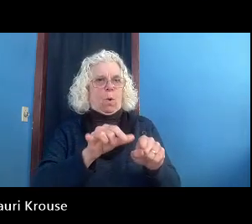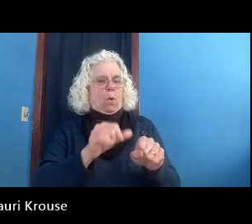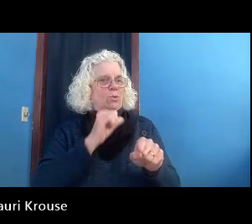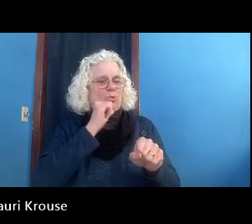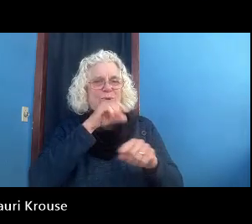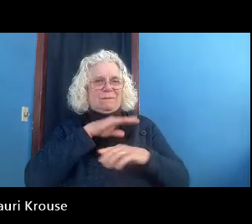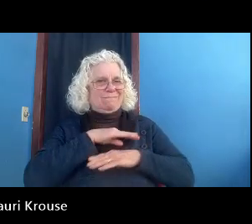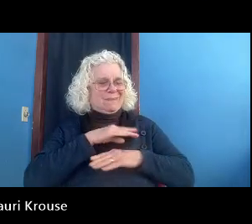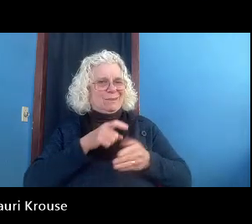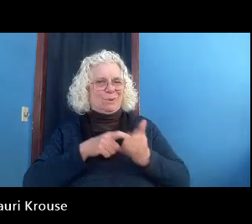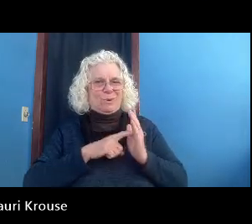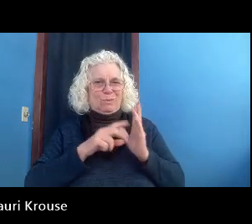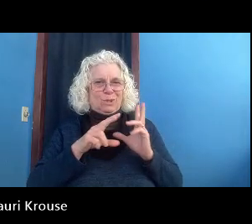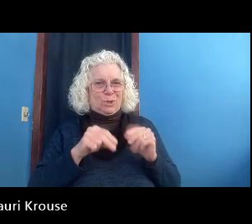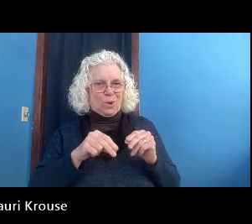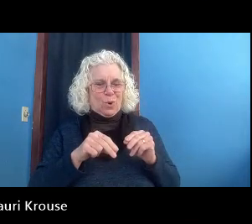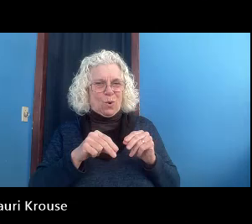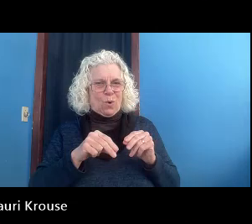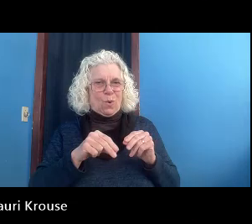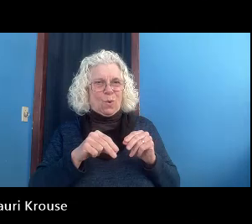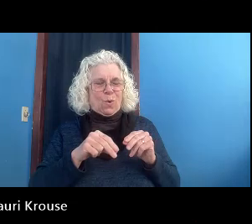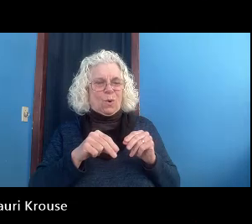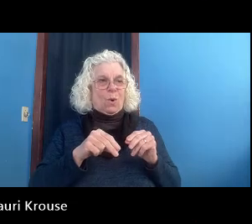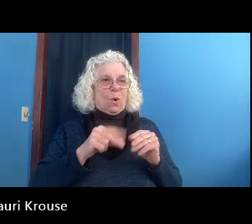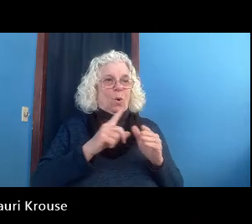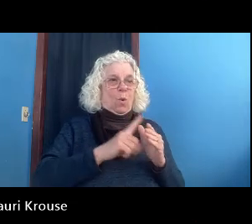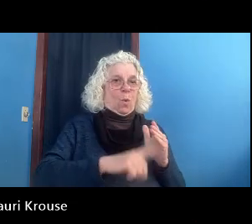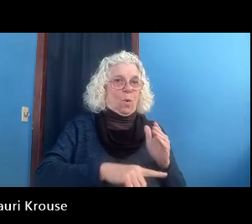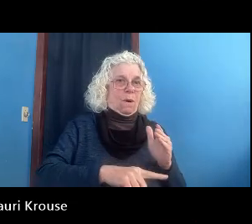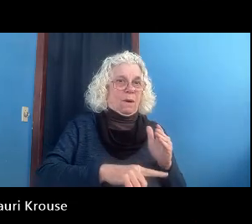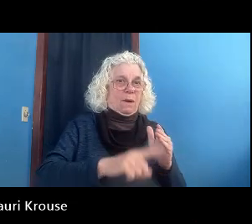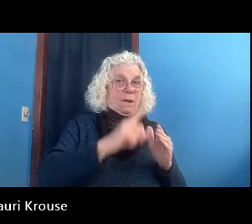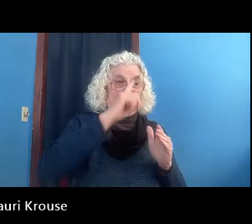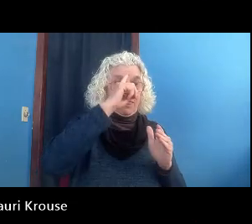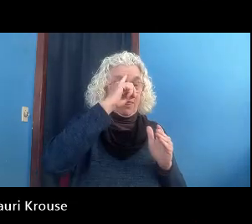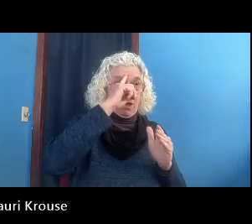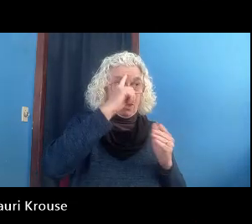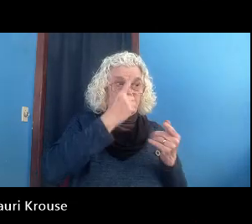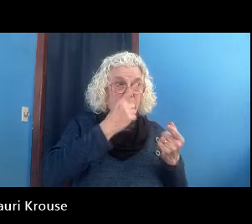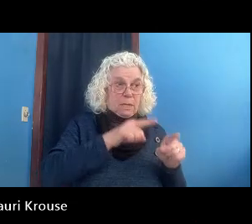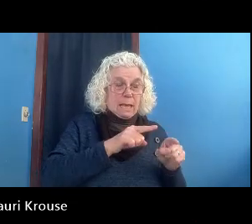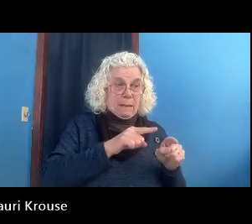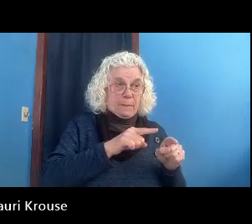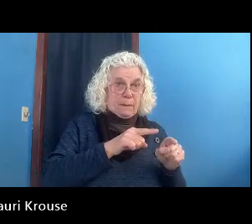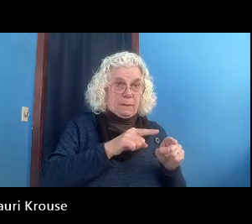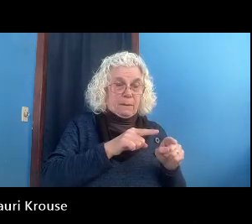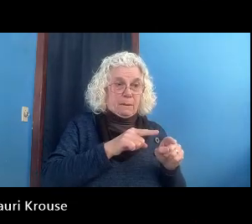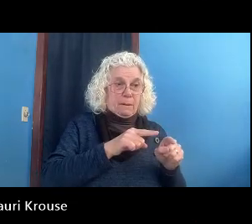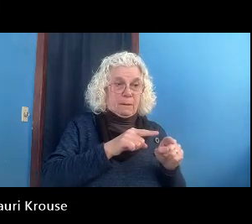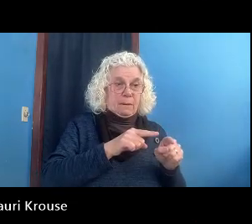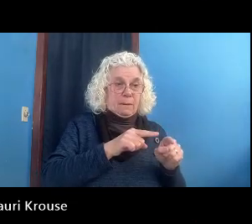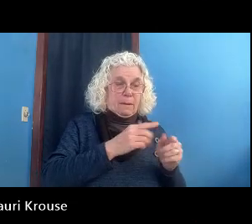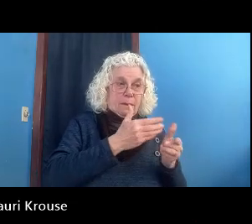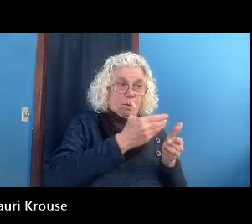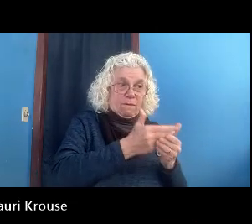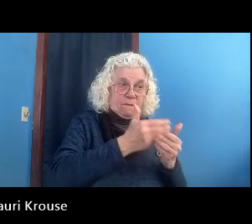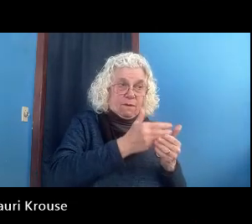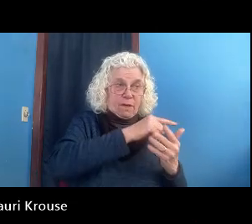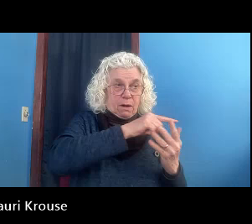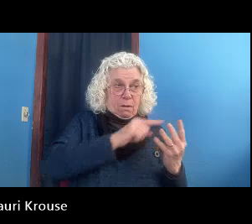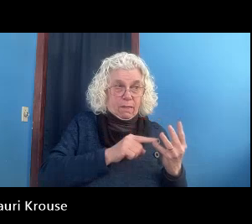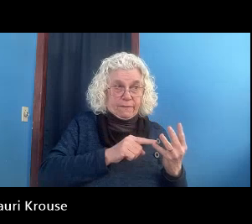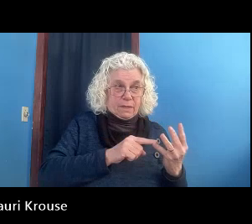with things on the front end, the way they are in terms of not only, us being able to, having to verify